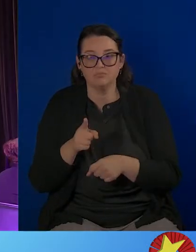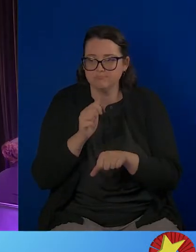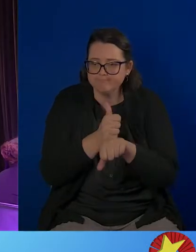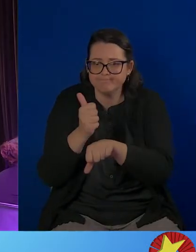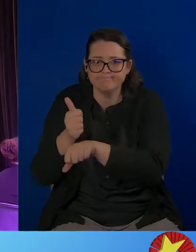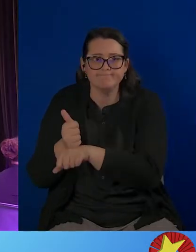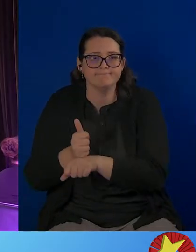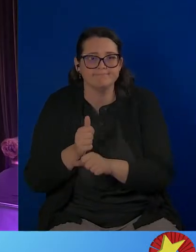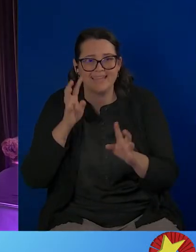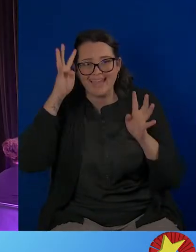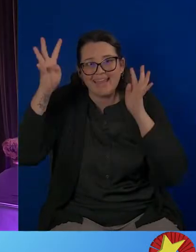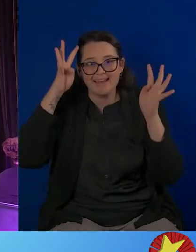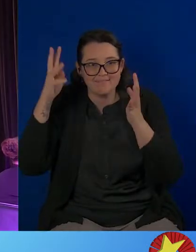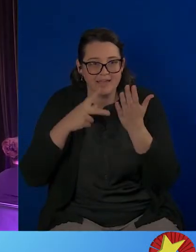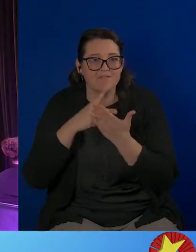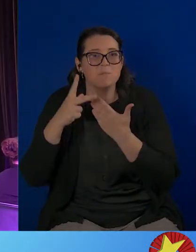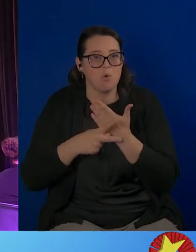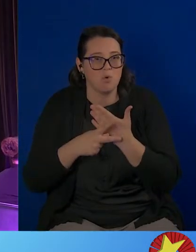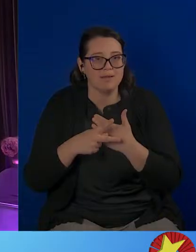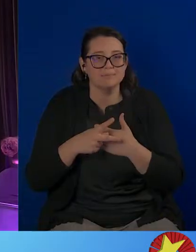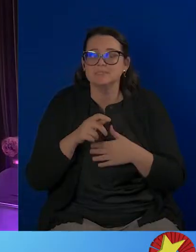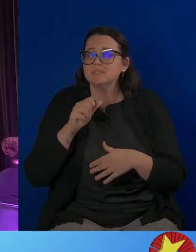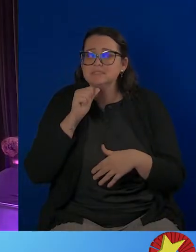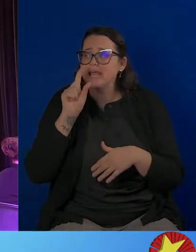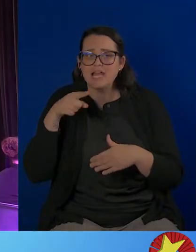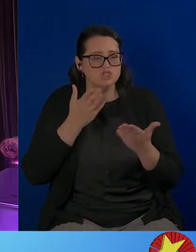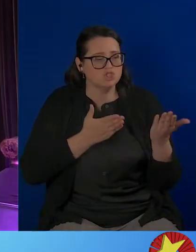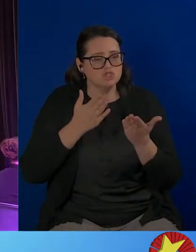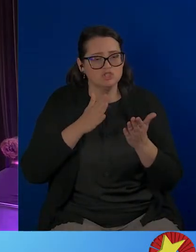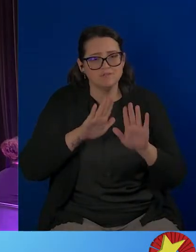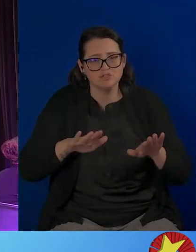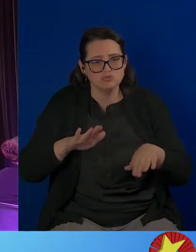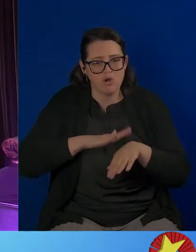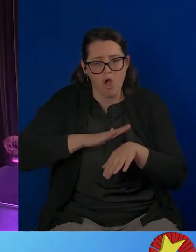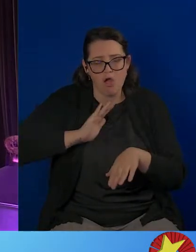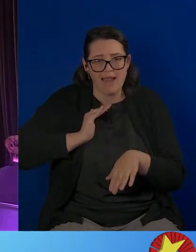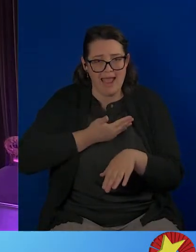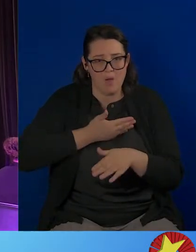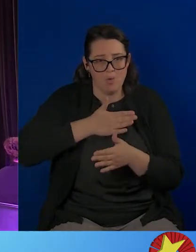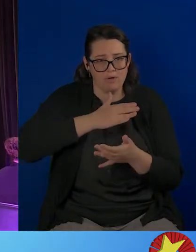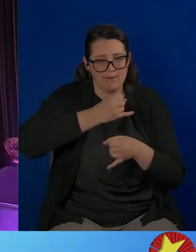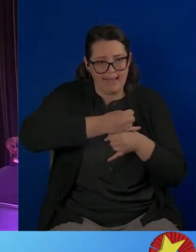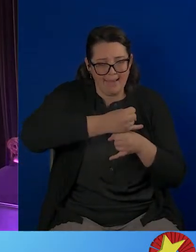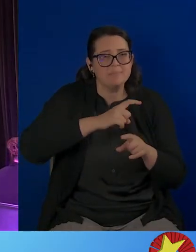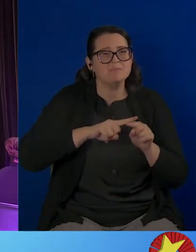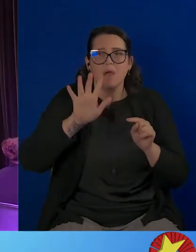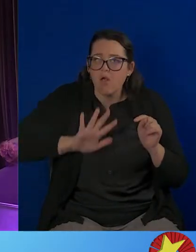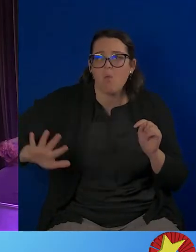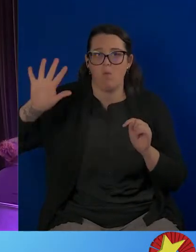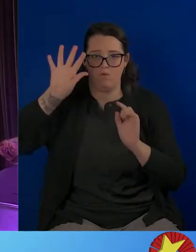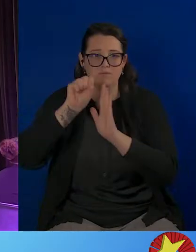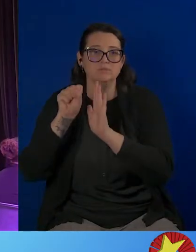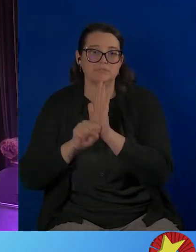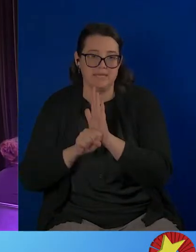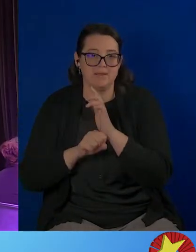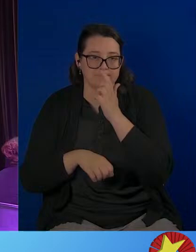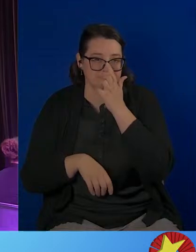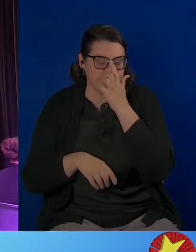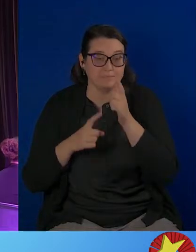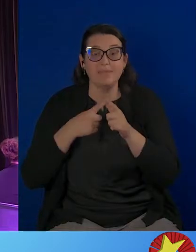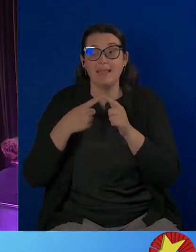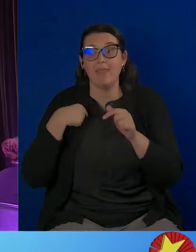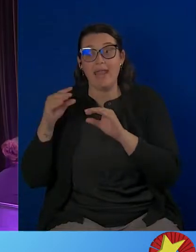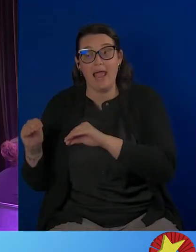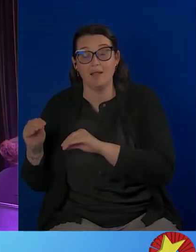programs there that serve not just the children on the campus, but children around the state. From there, I went to Wisconsin because New York wasn't